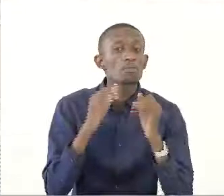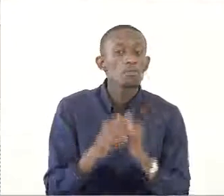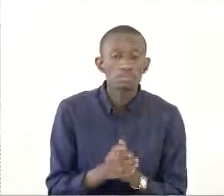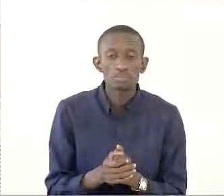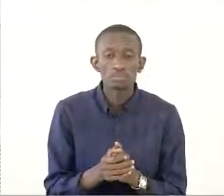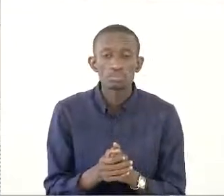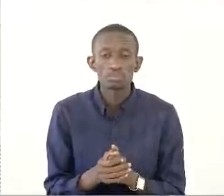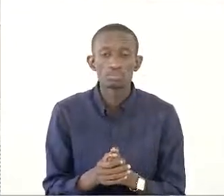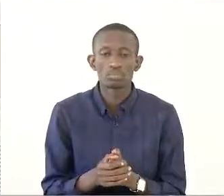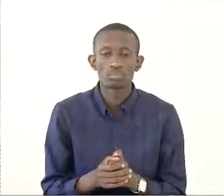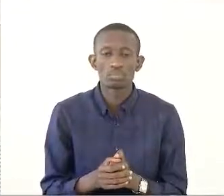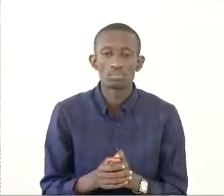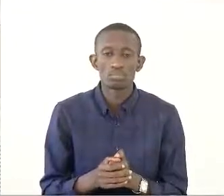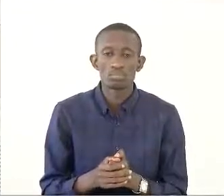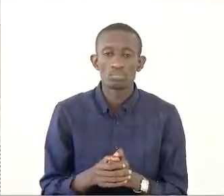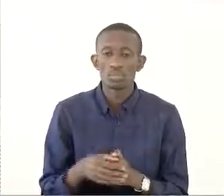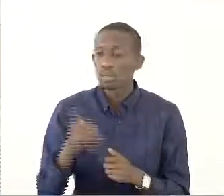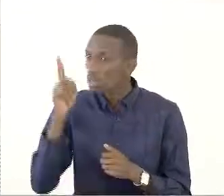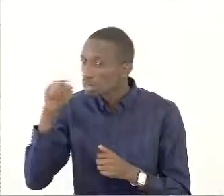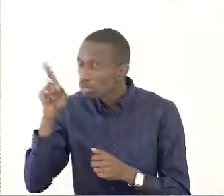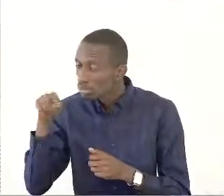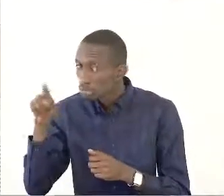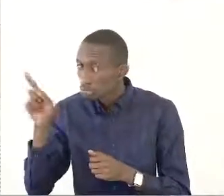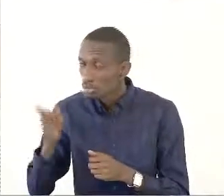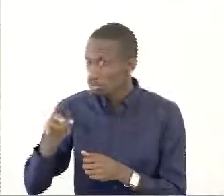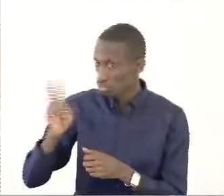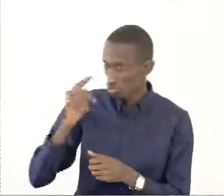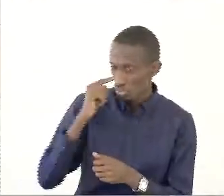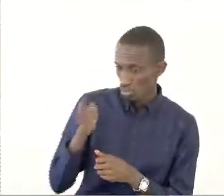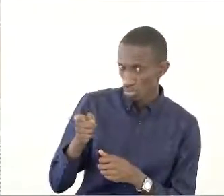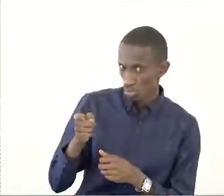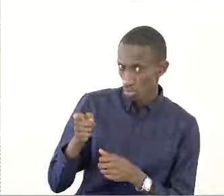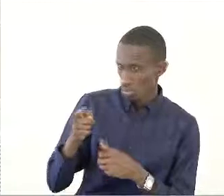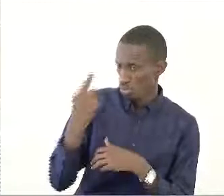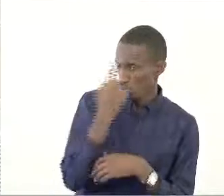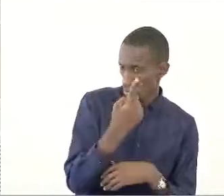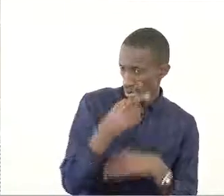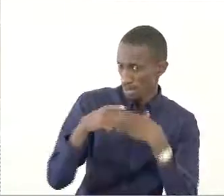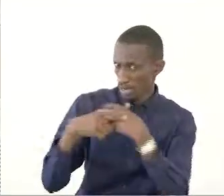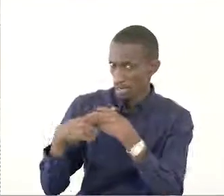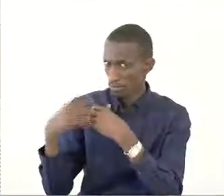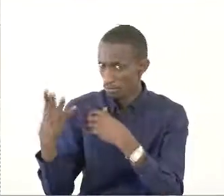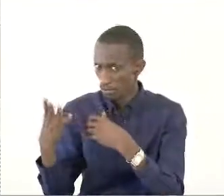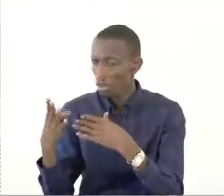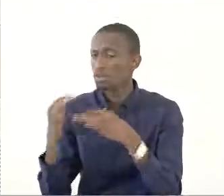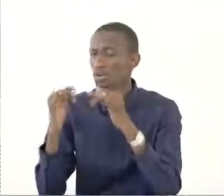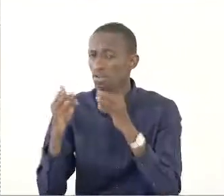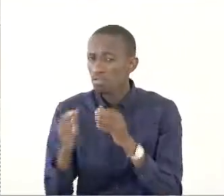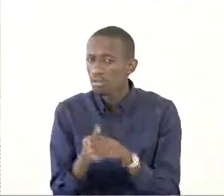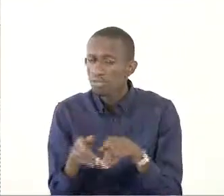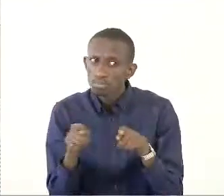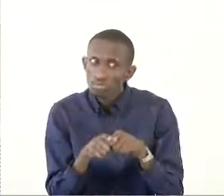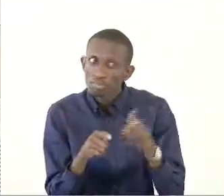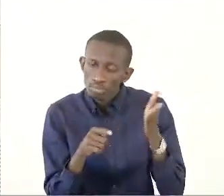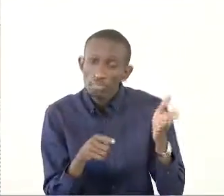of 1 and the -4 of course, this equation we had before, which was